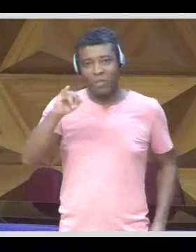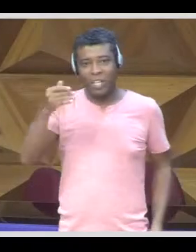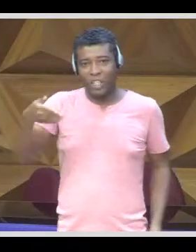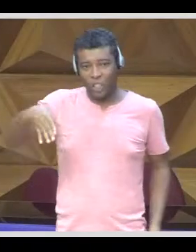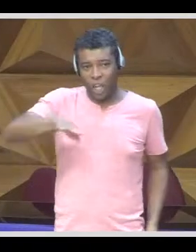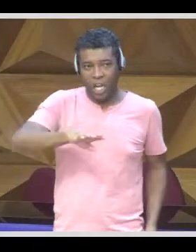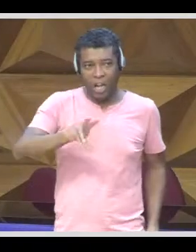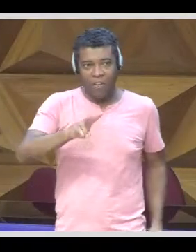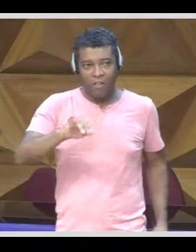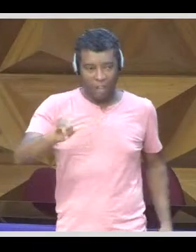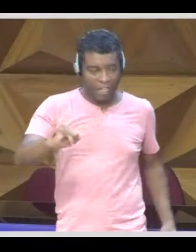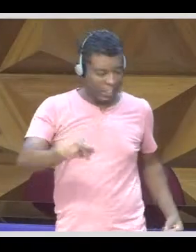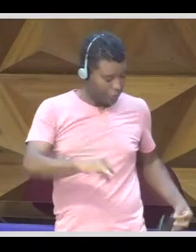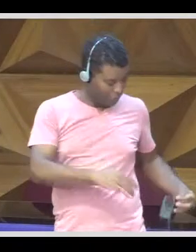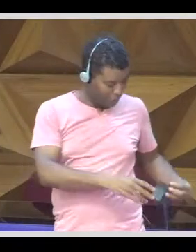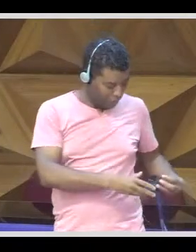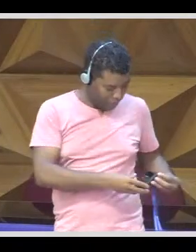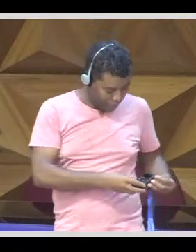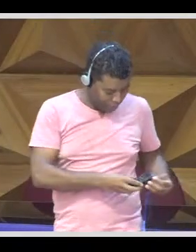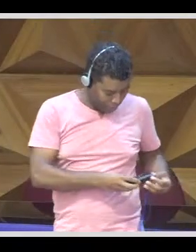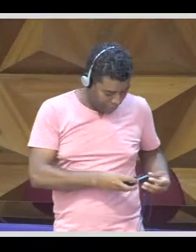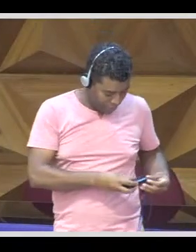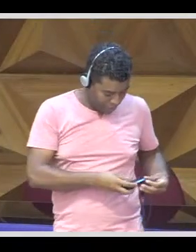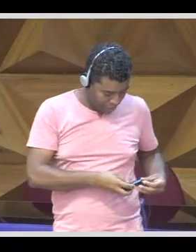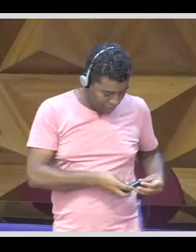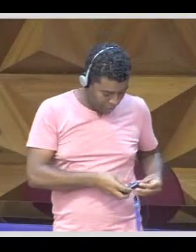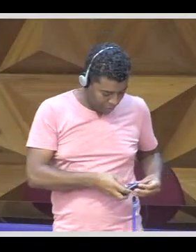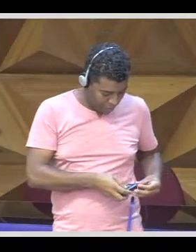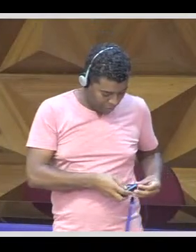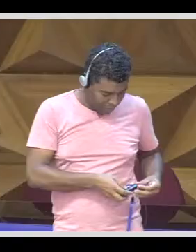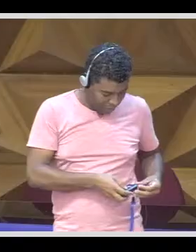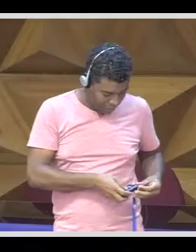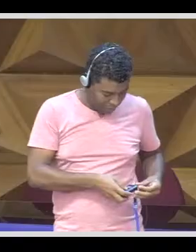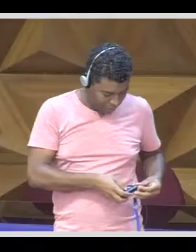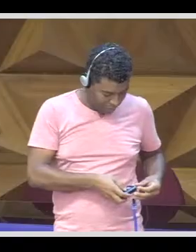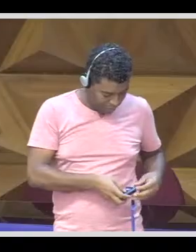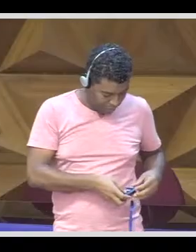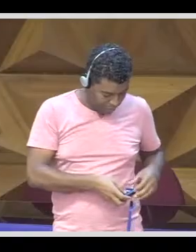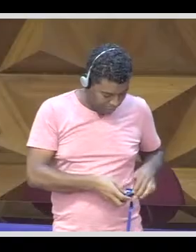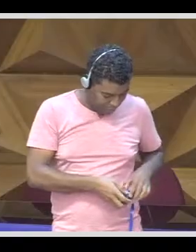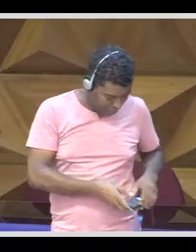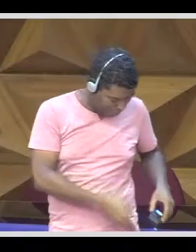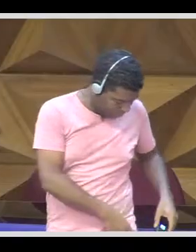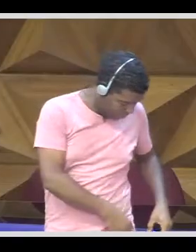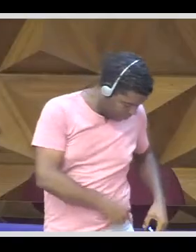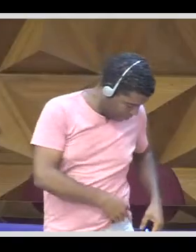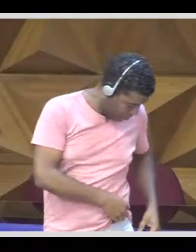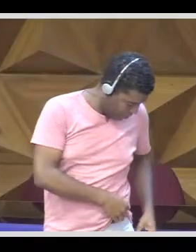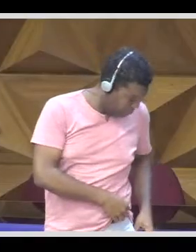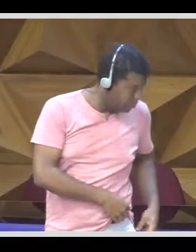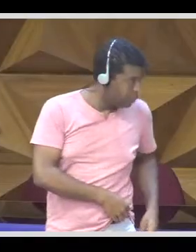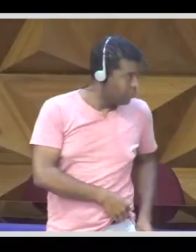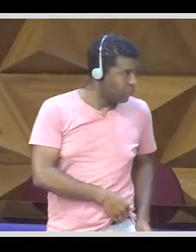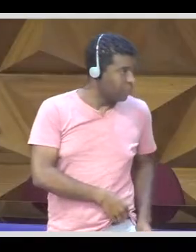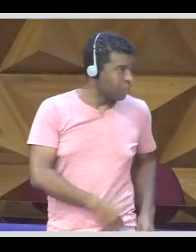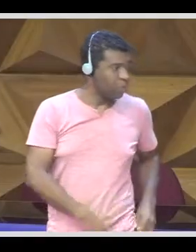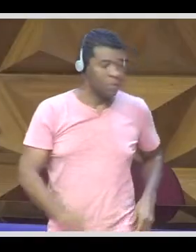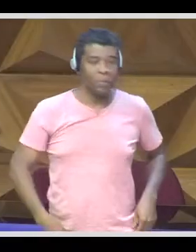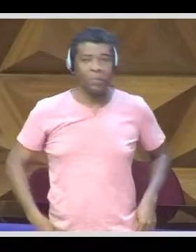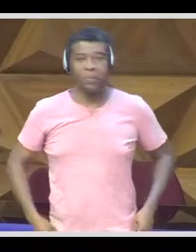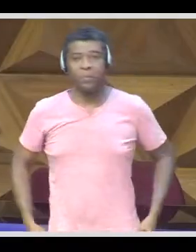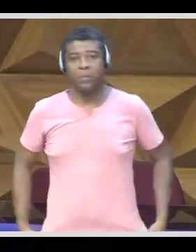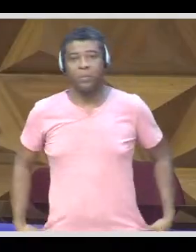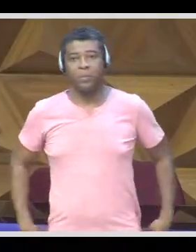It is now time for today's invited talk, and I have the pleasure to welcome here at Interact 2025, Jussara